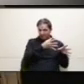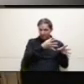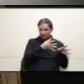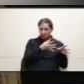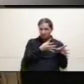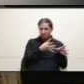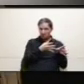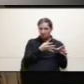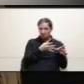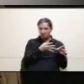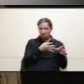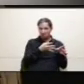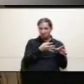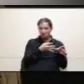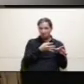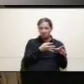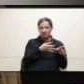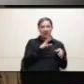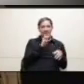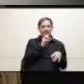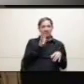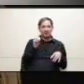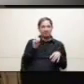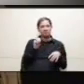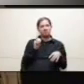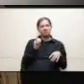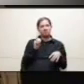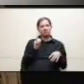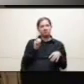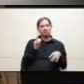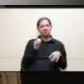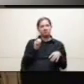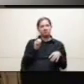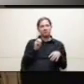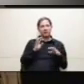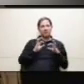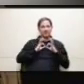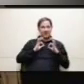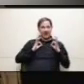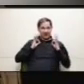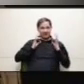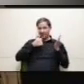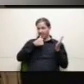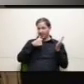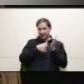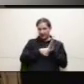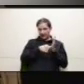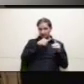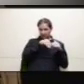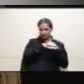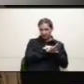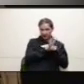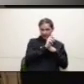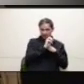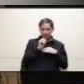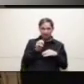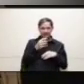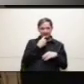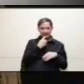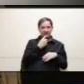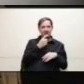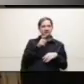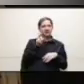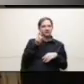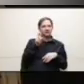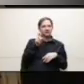this, and then the MM, the mayor then writes to the MM to say, you are supposed